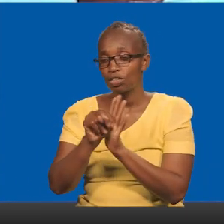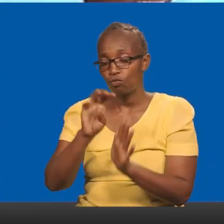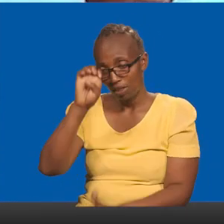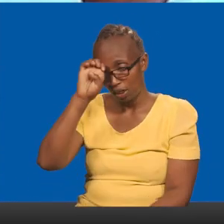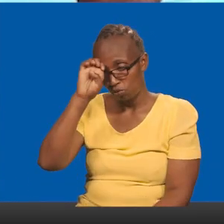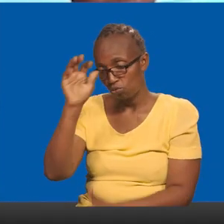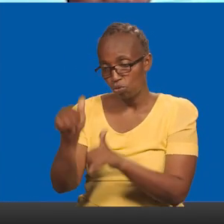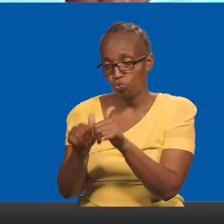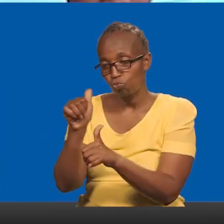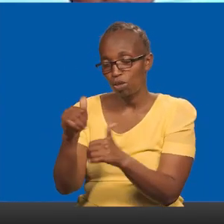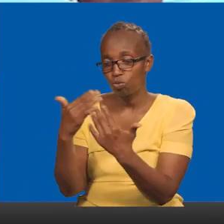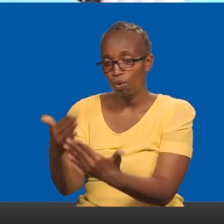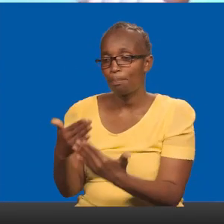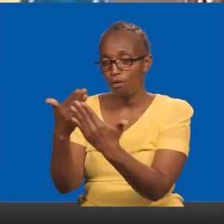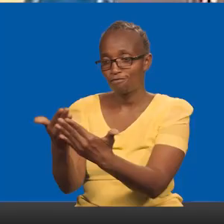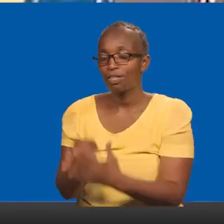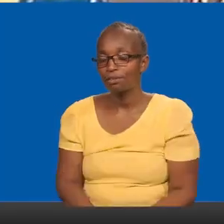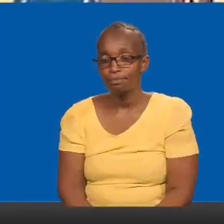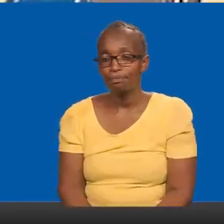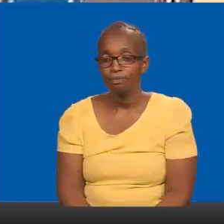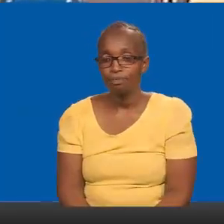that we impart in these youngsters.